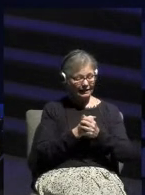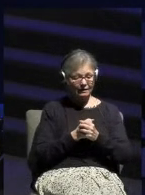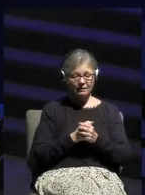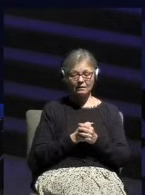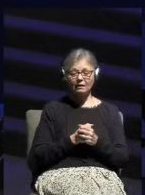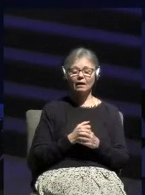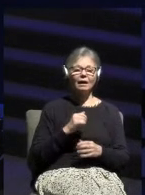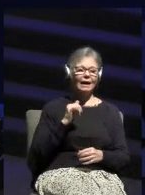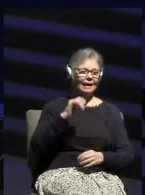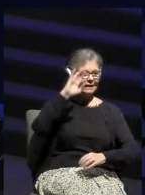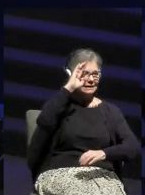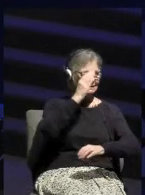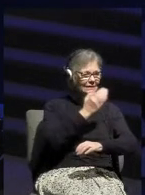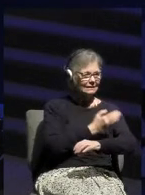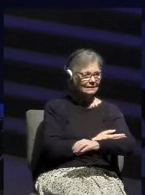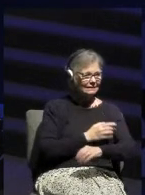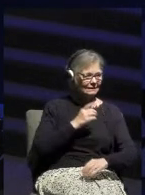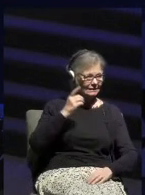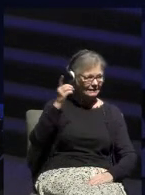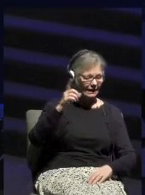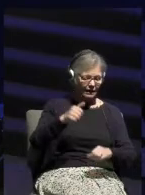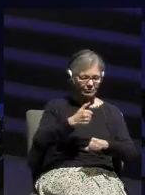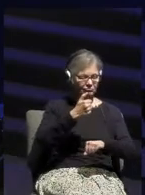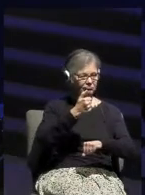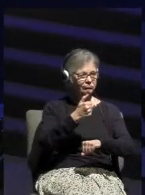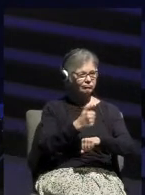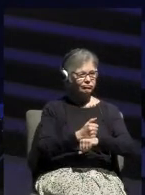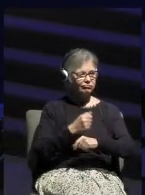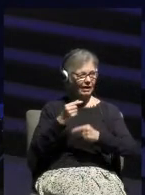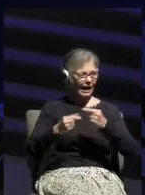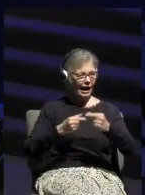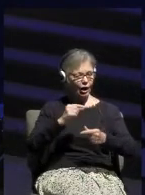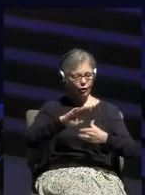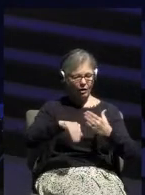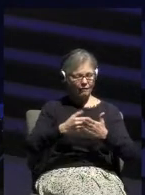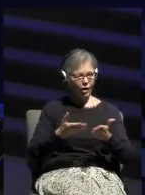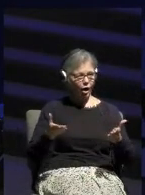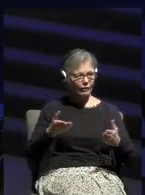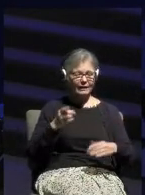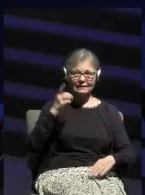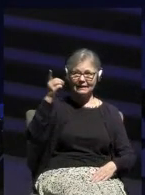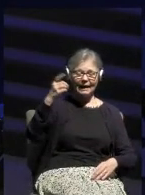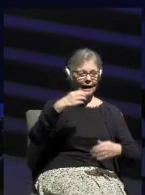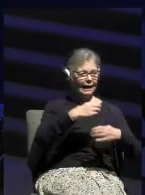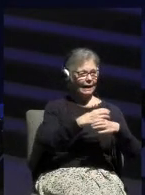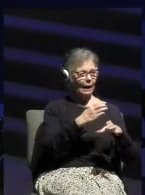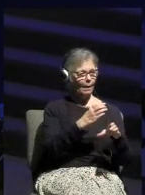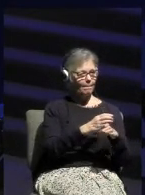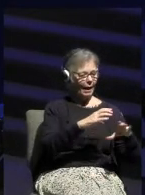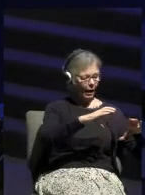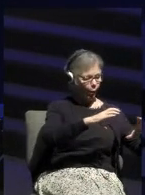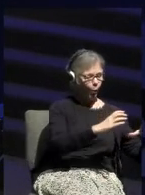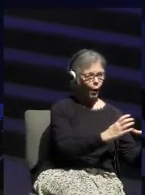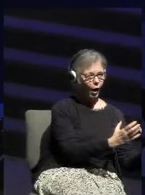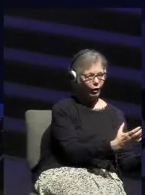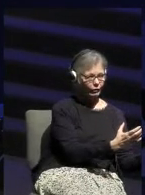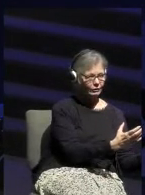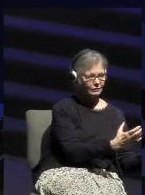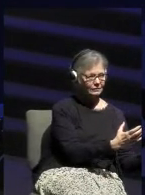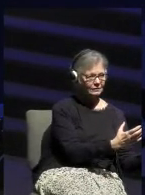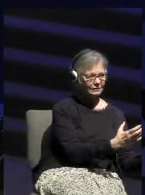us by his Son, whom he hath appointed heir of all things, by whom also he made the worlds. This is the journey by which